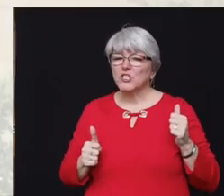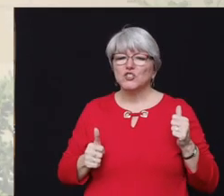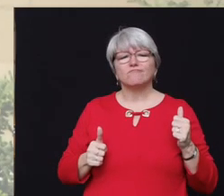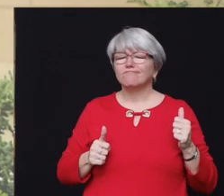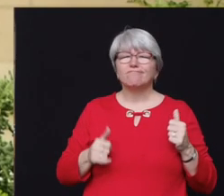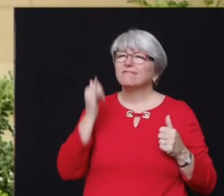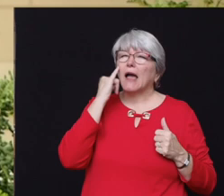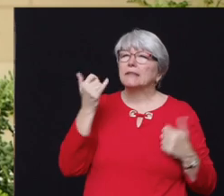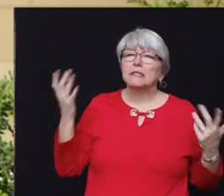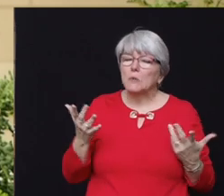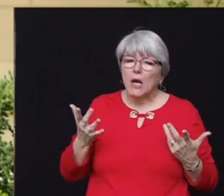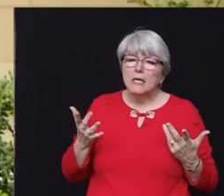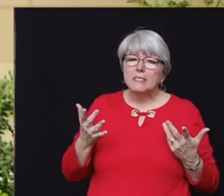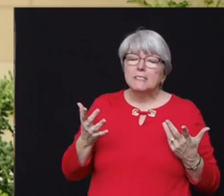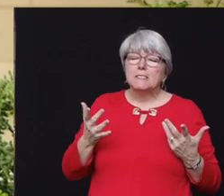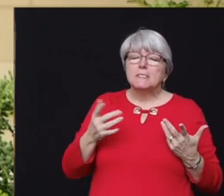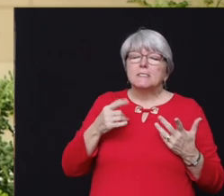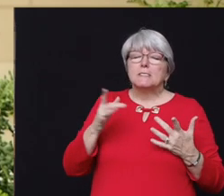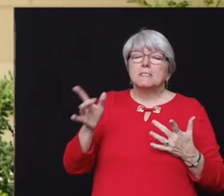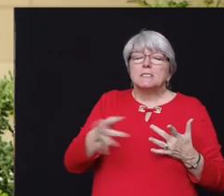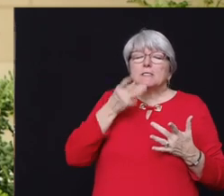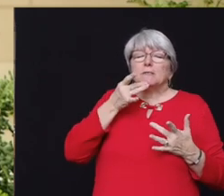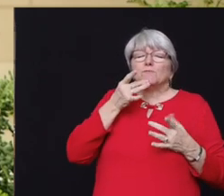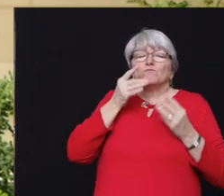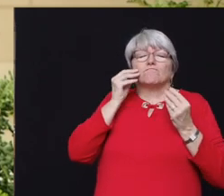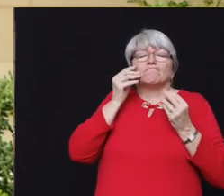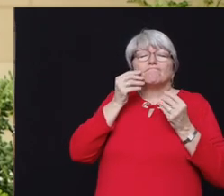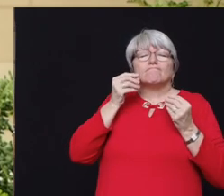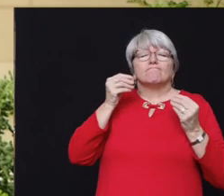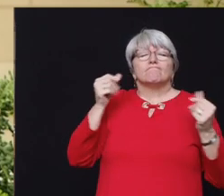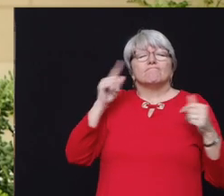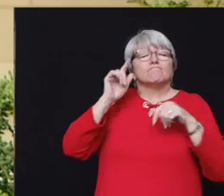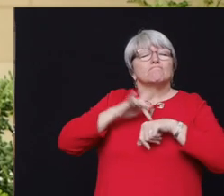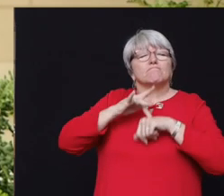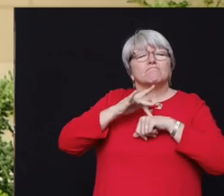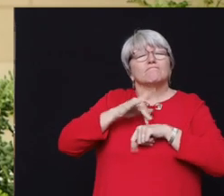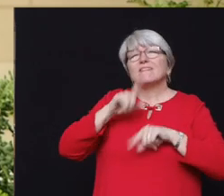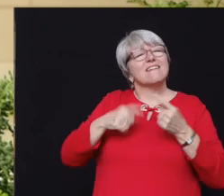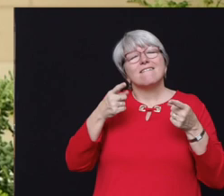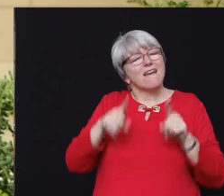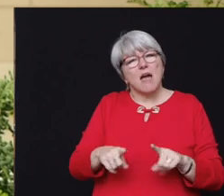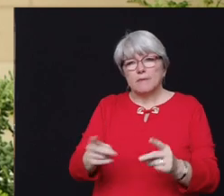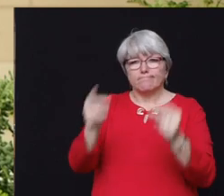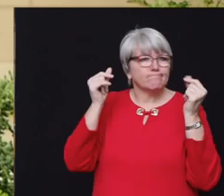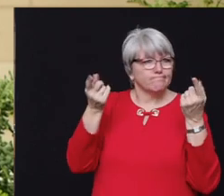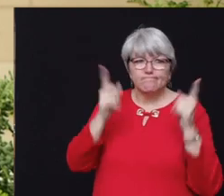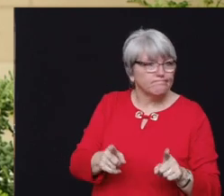The idea here is to savor. That's something that can't happen in an